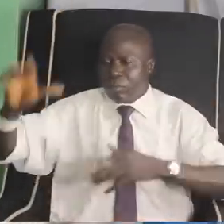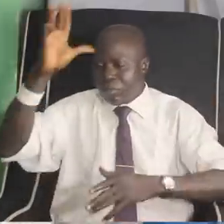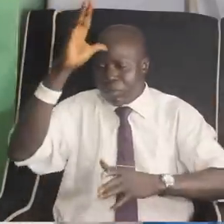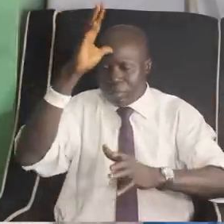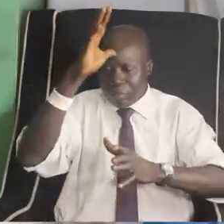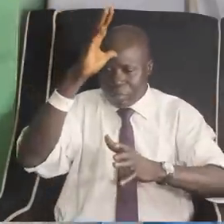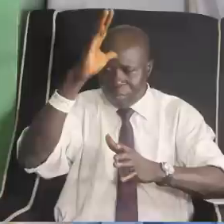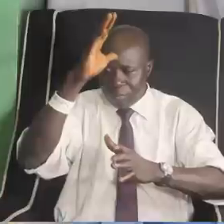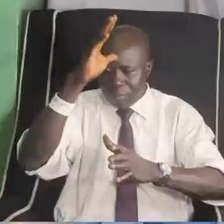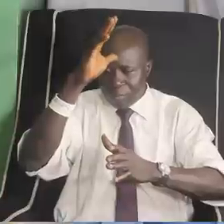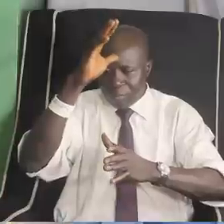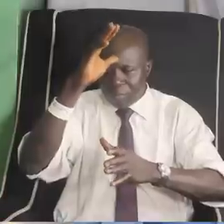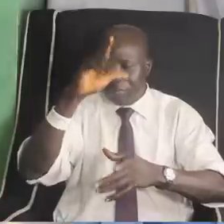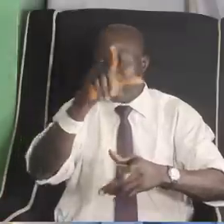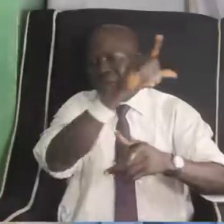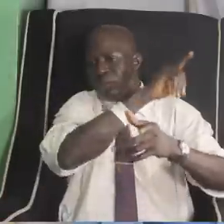olaru baba